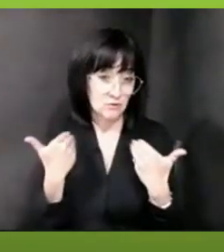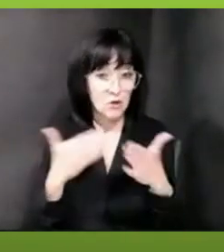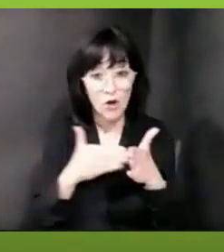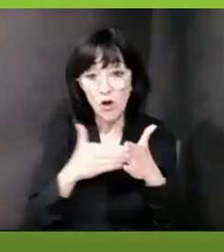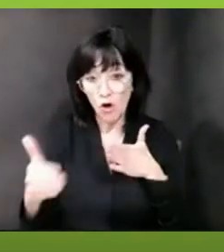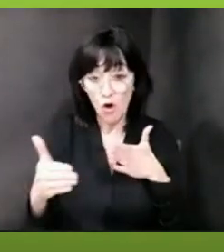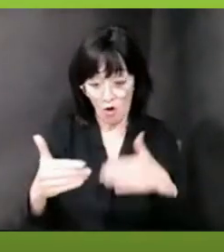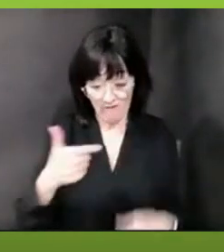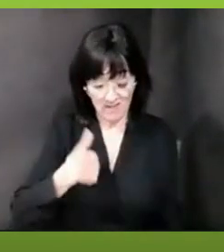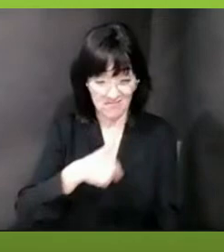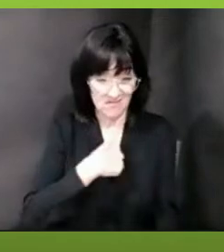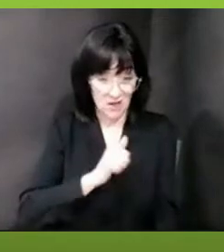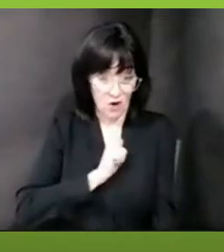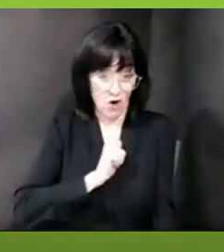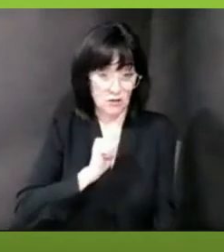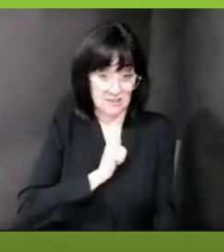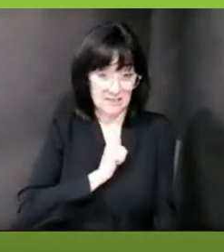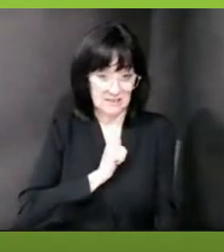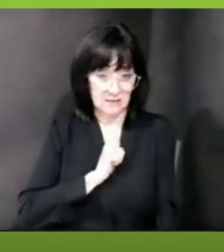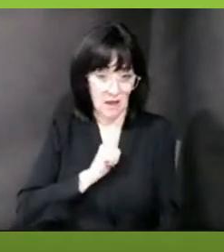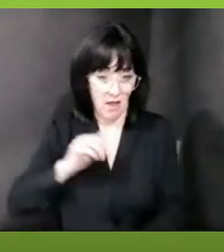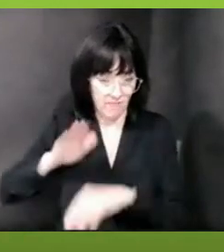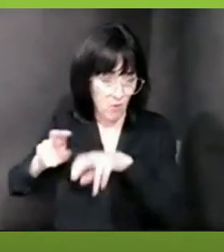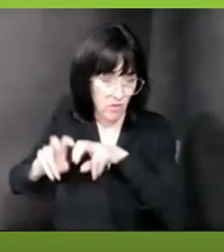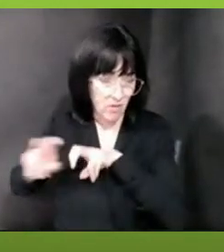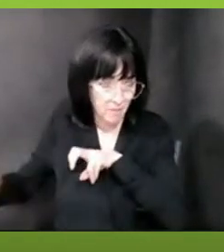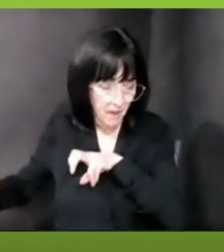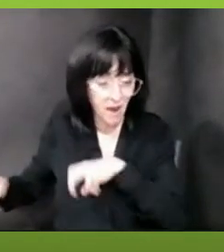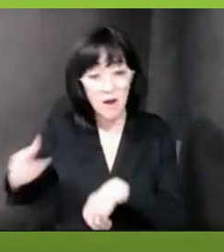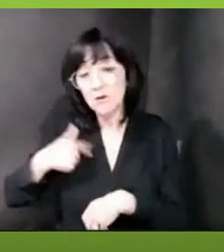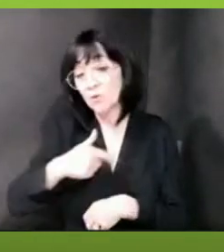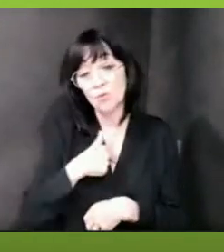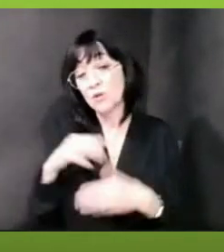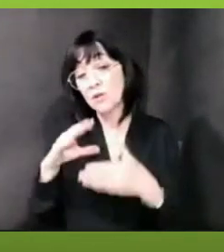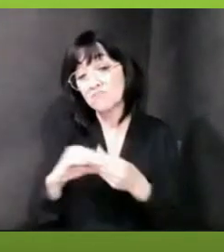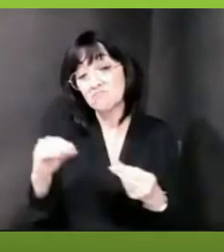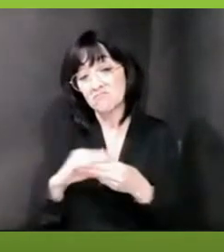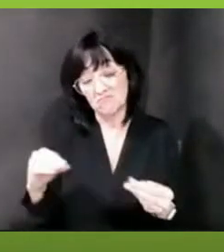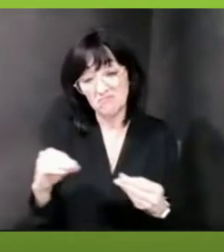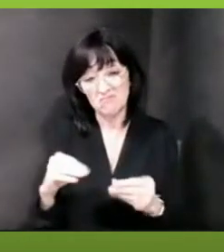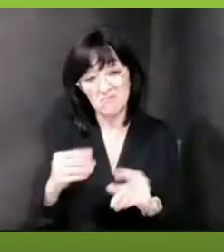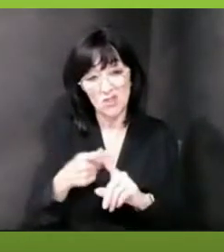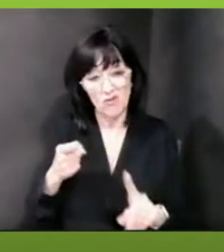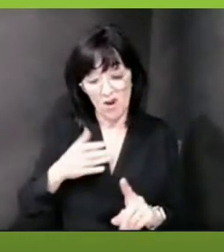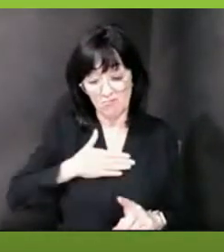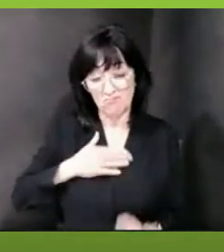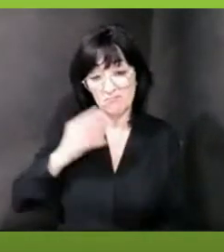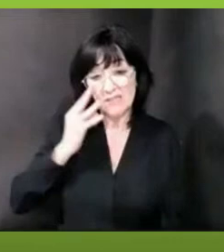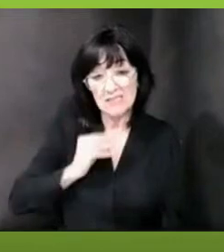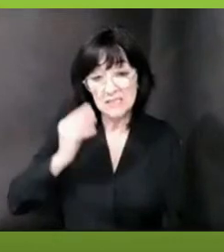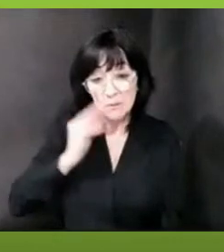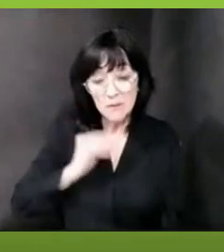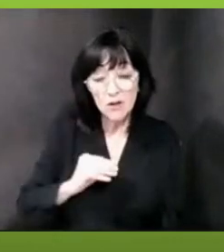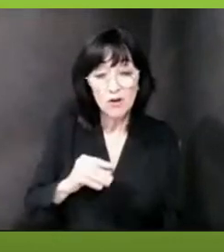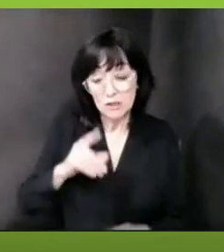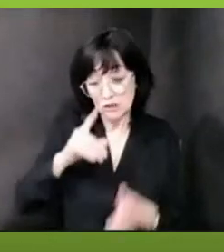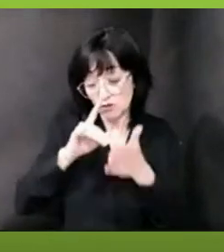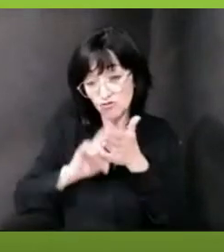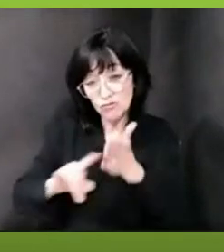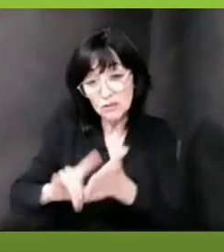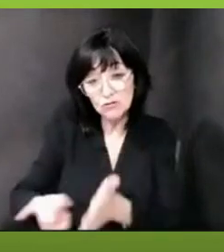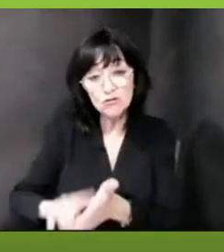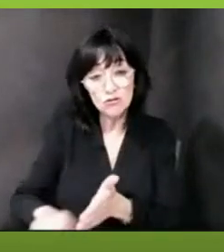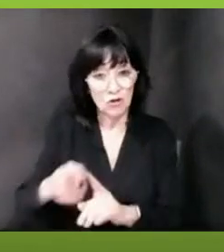panelists, and we speak from lived experiences or research that we have personally pursued. But every now and then, we get